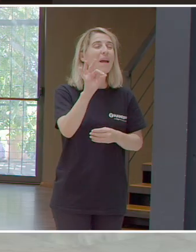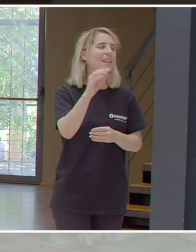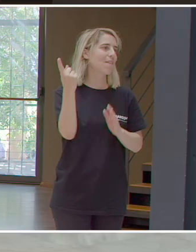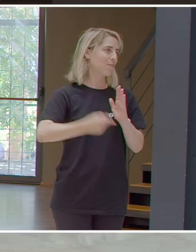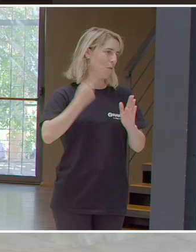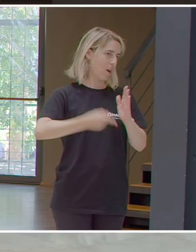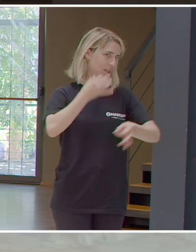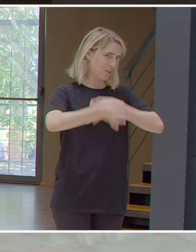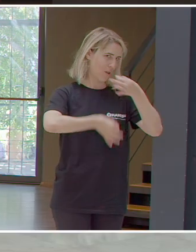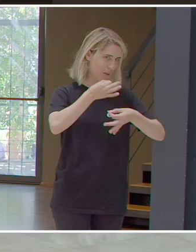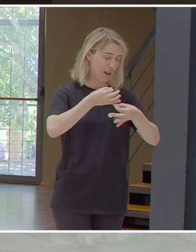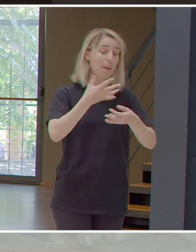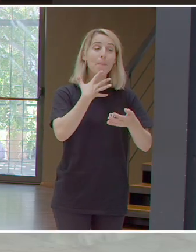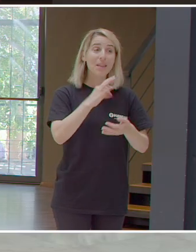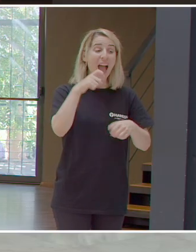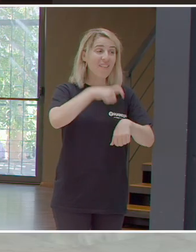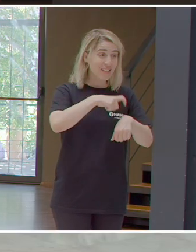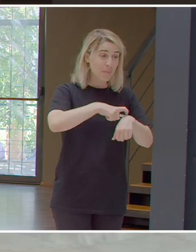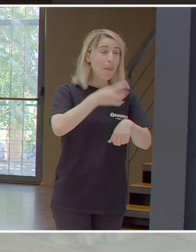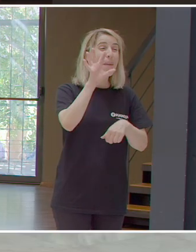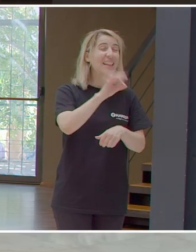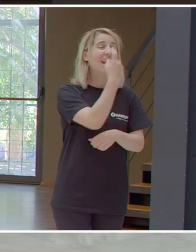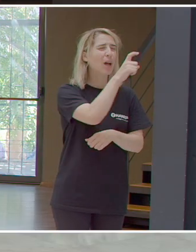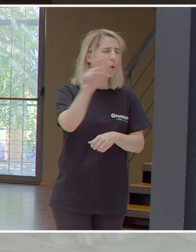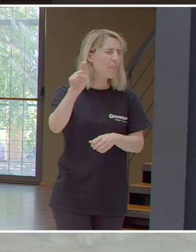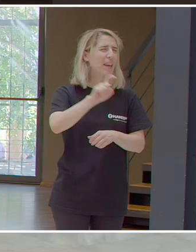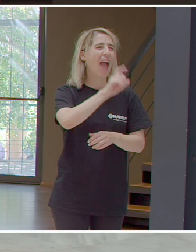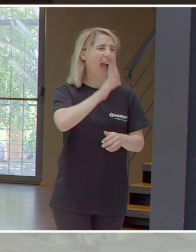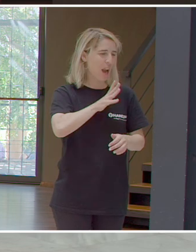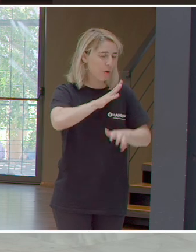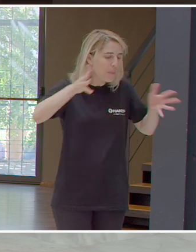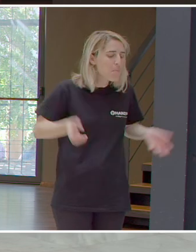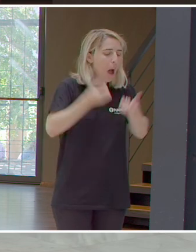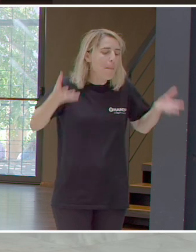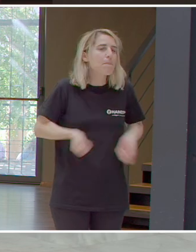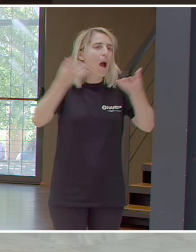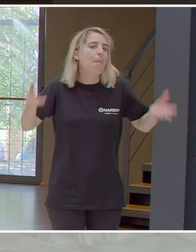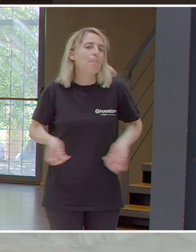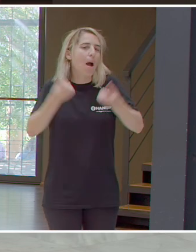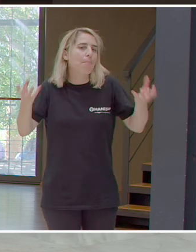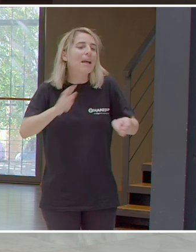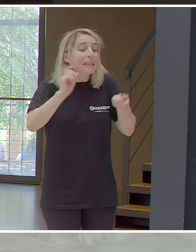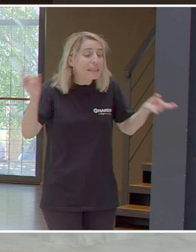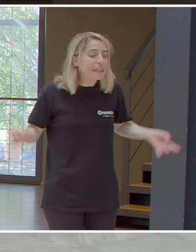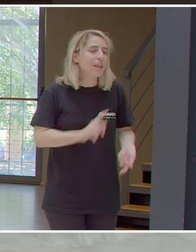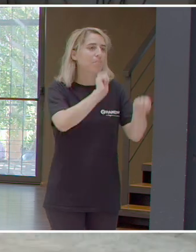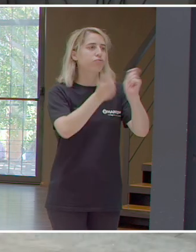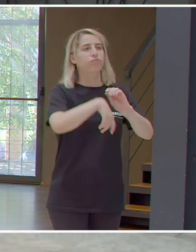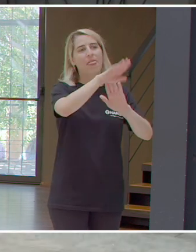about 15 million lives per year could be saved by people going on a plant-based whole food